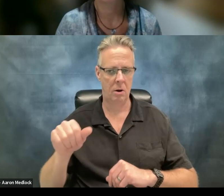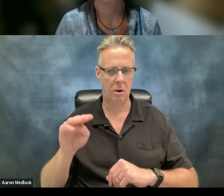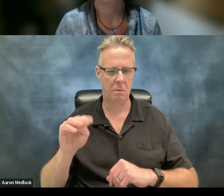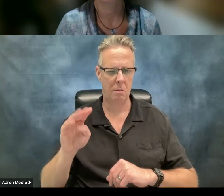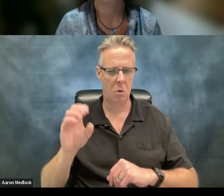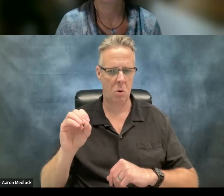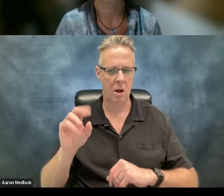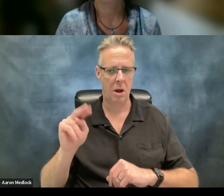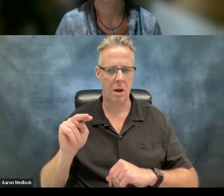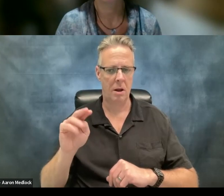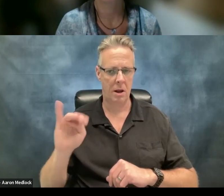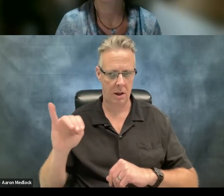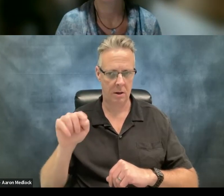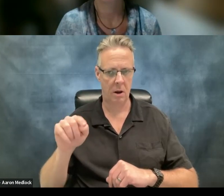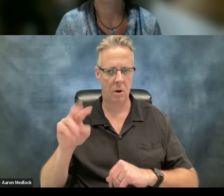jerry.clark@momi, that's